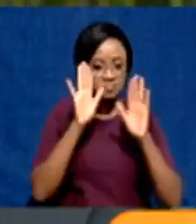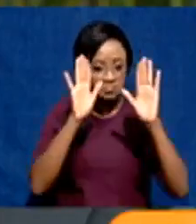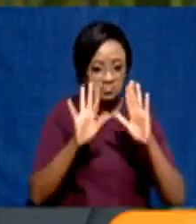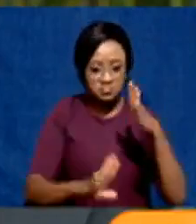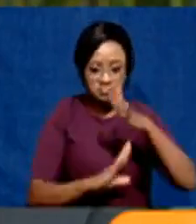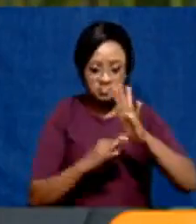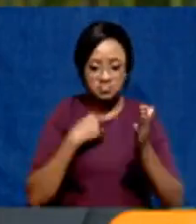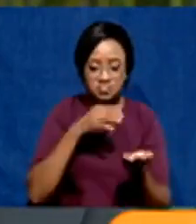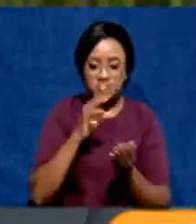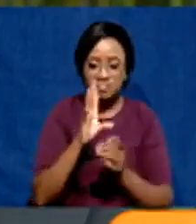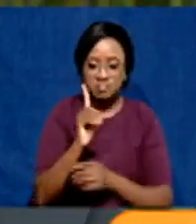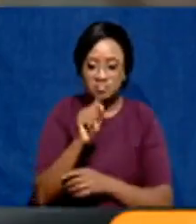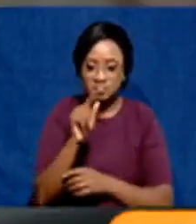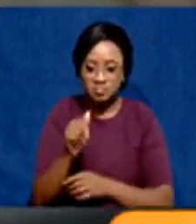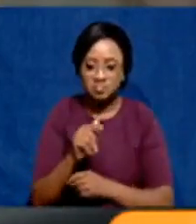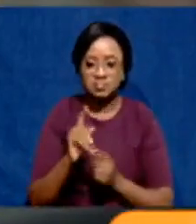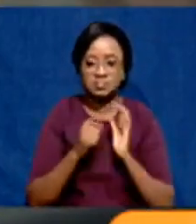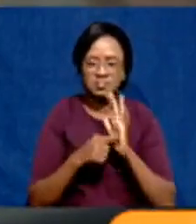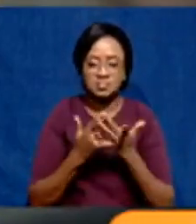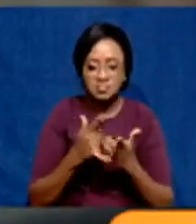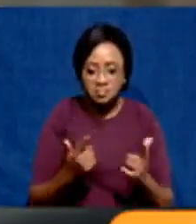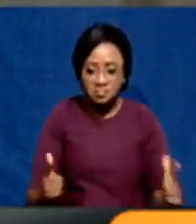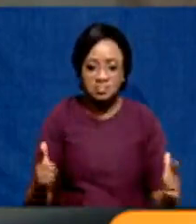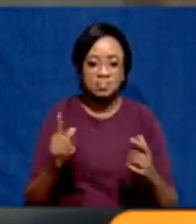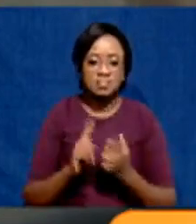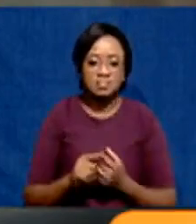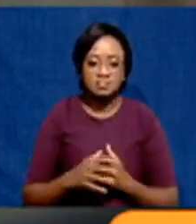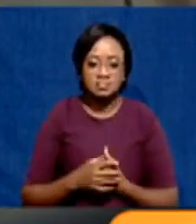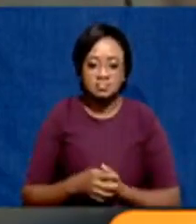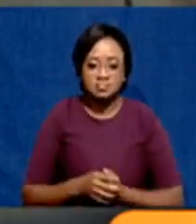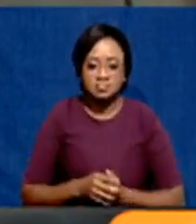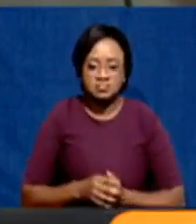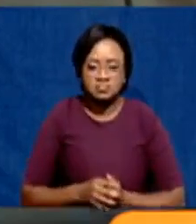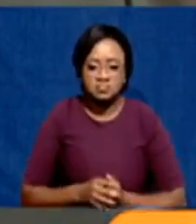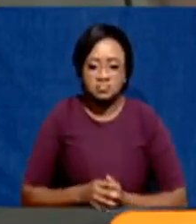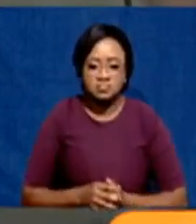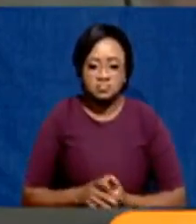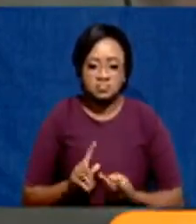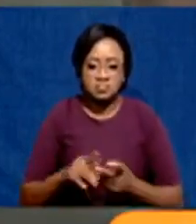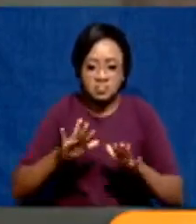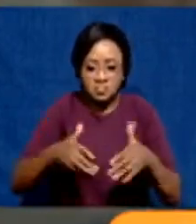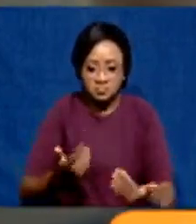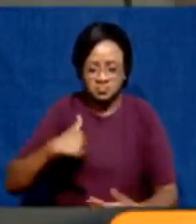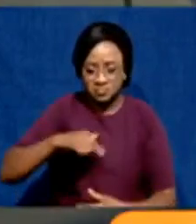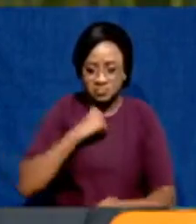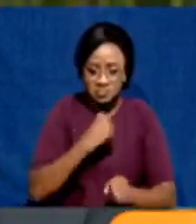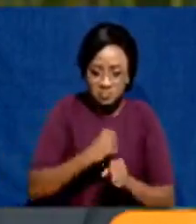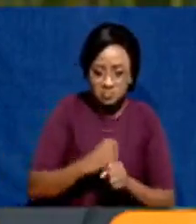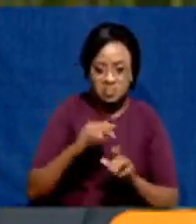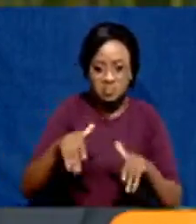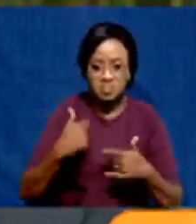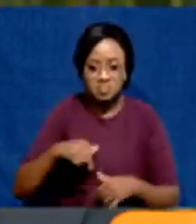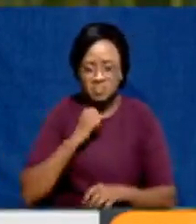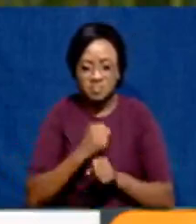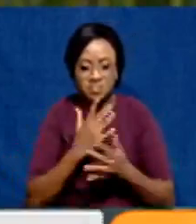to contextual data, like our languages, our sense of being, our way to do things. And we actually